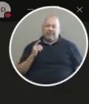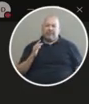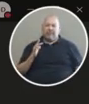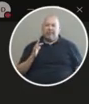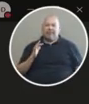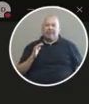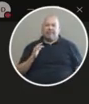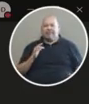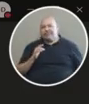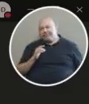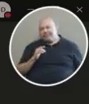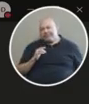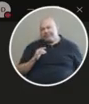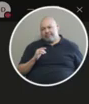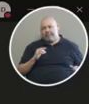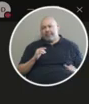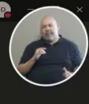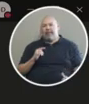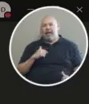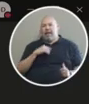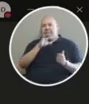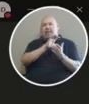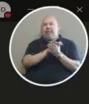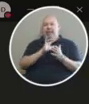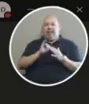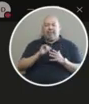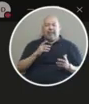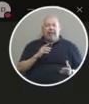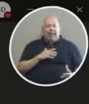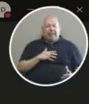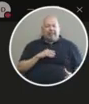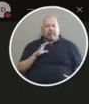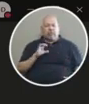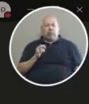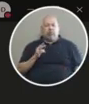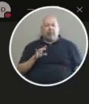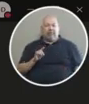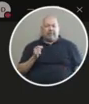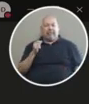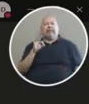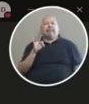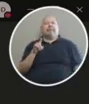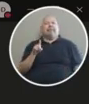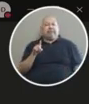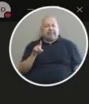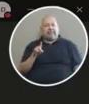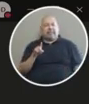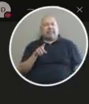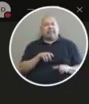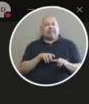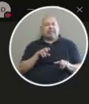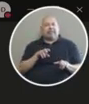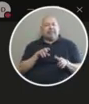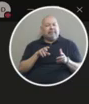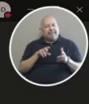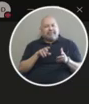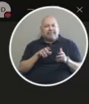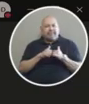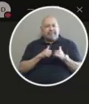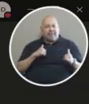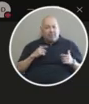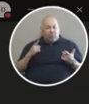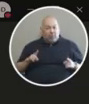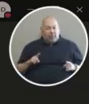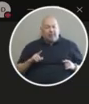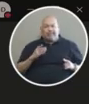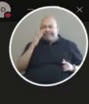I'm not sure. But I believe that this COVID-19 setback actually mask what